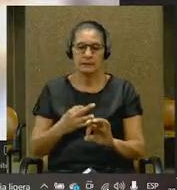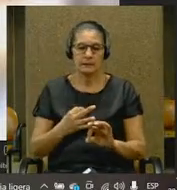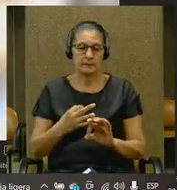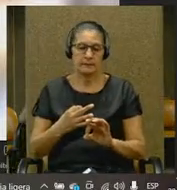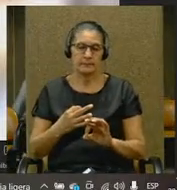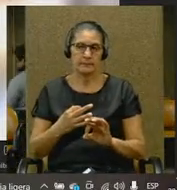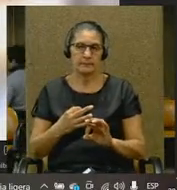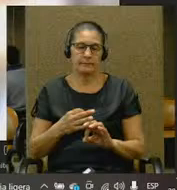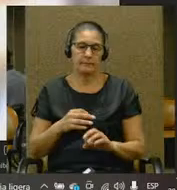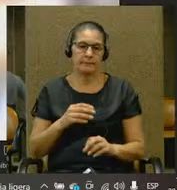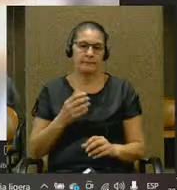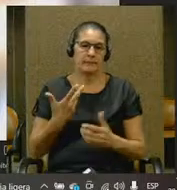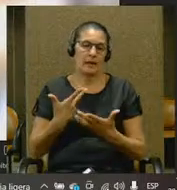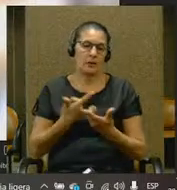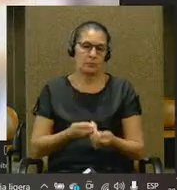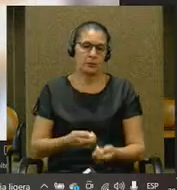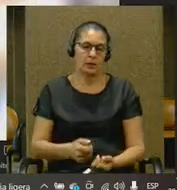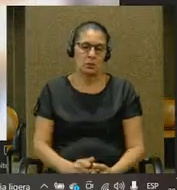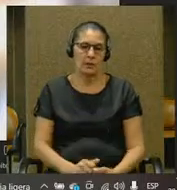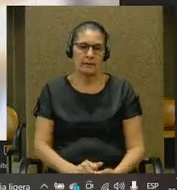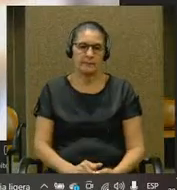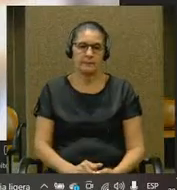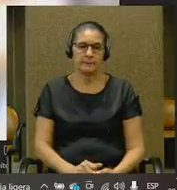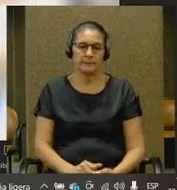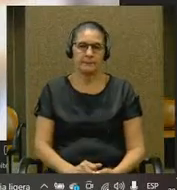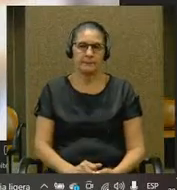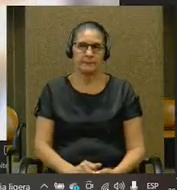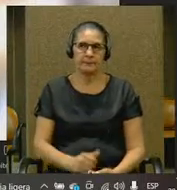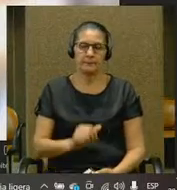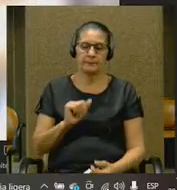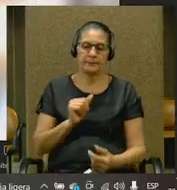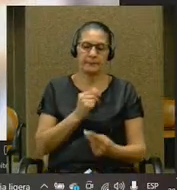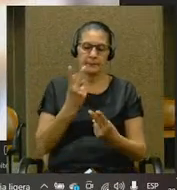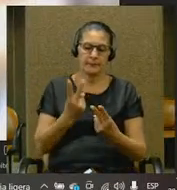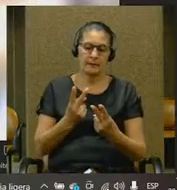help. For the second question,